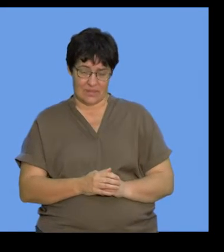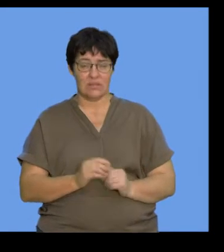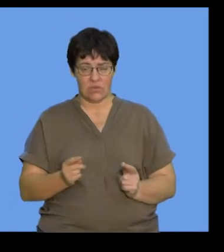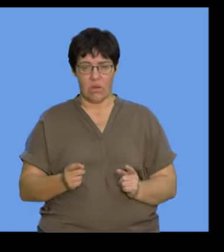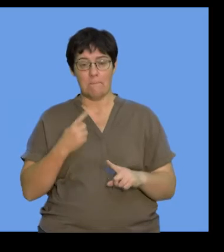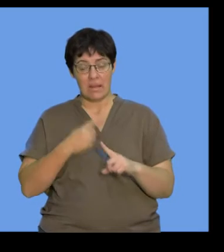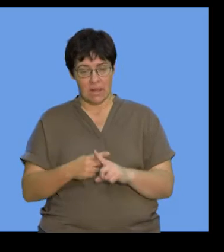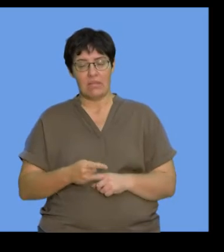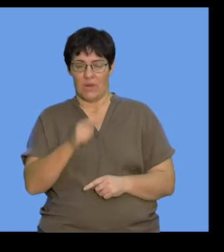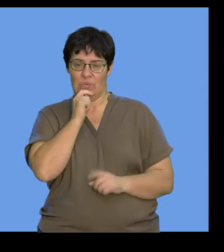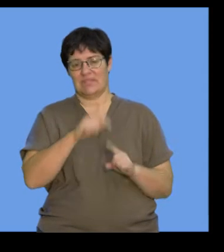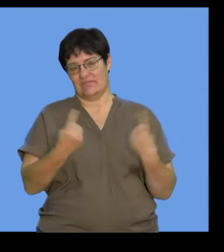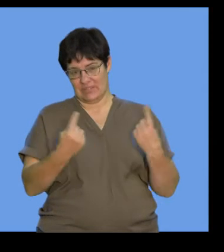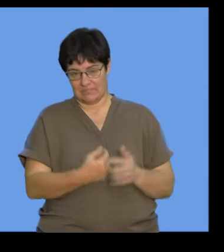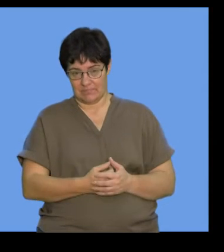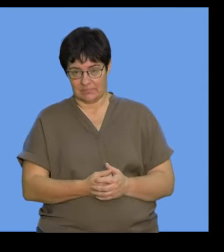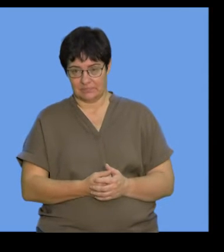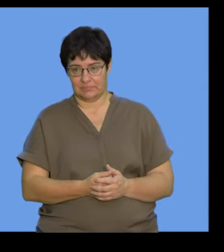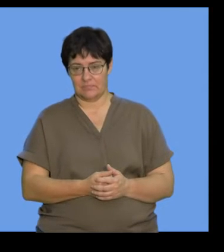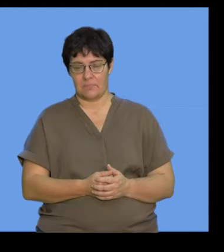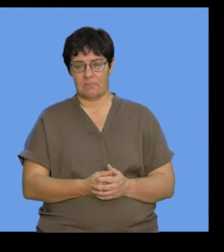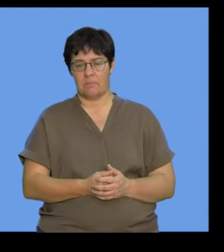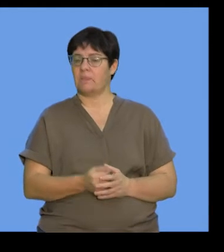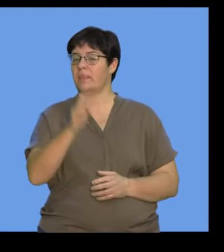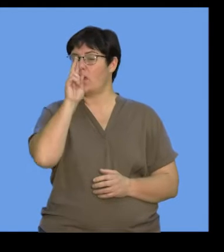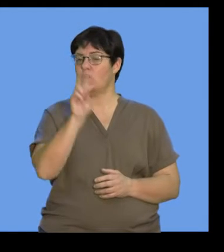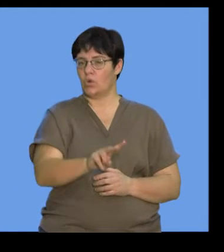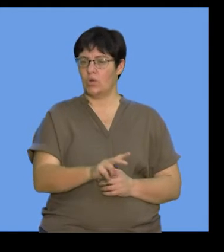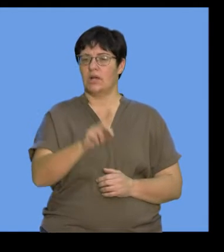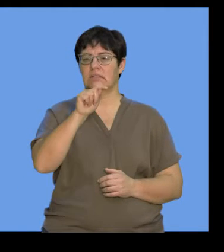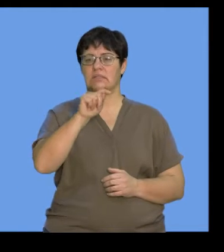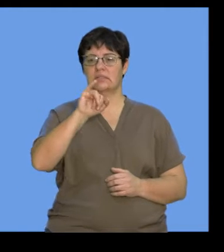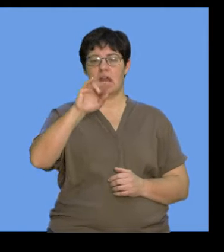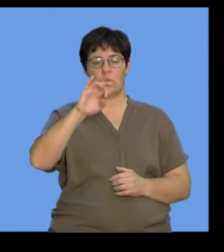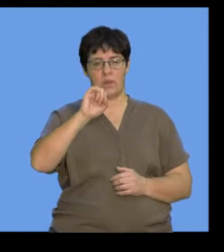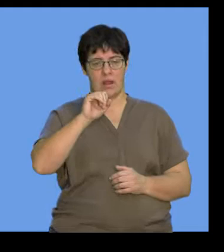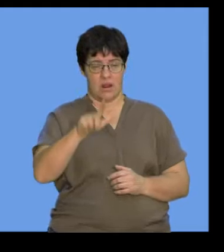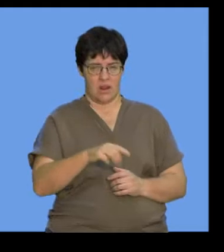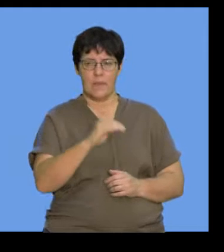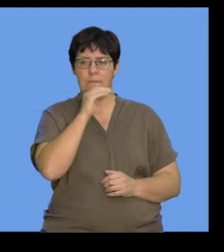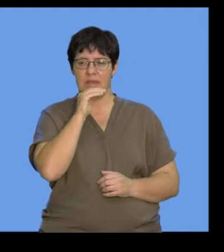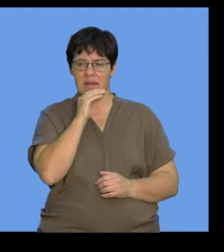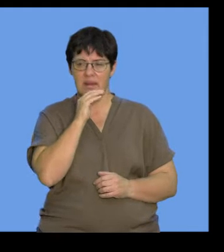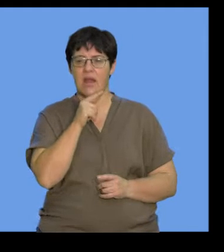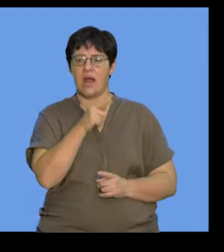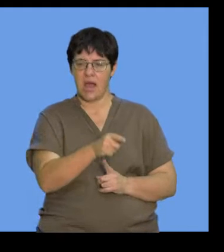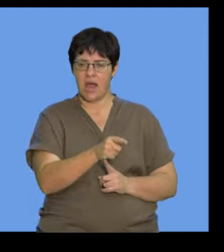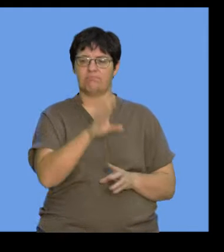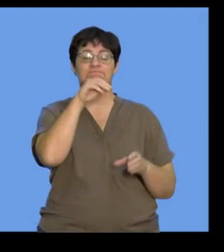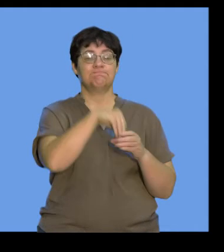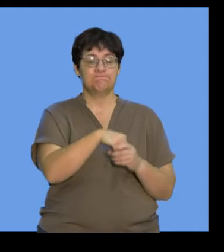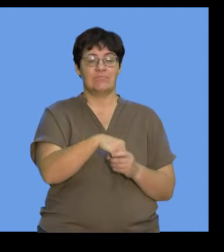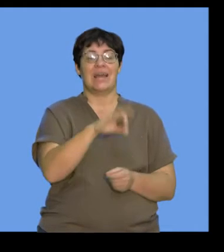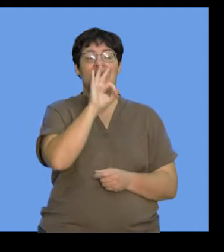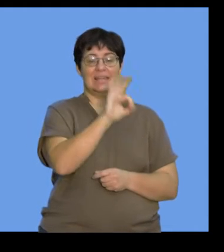between, then we would use that. Now let's look at a trinomial. A trinomial will be an expression